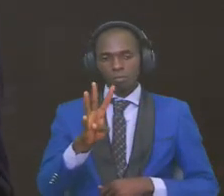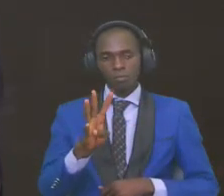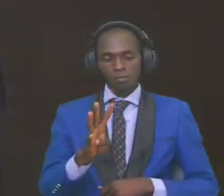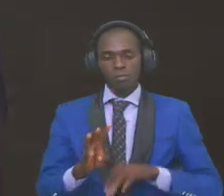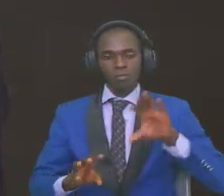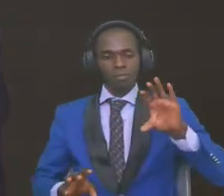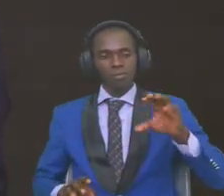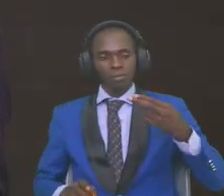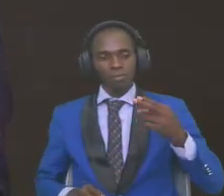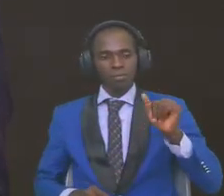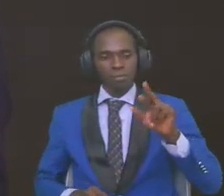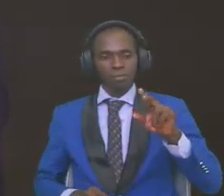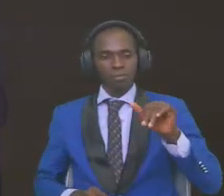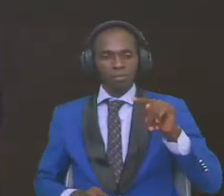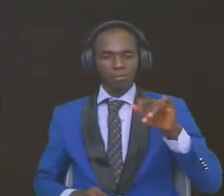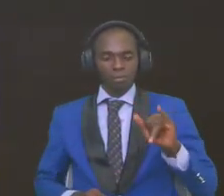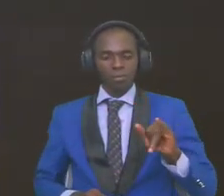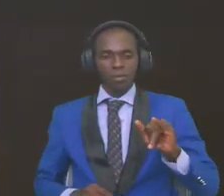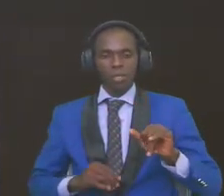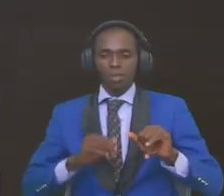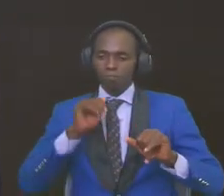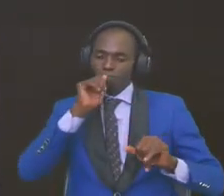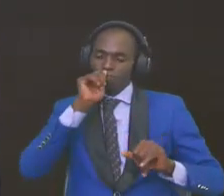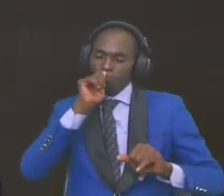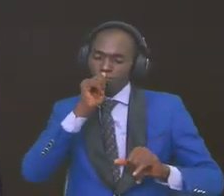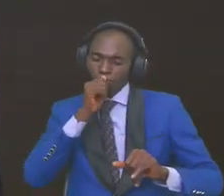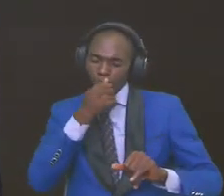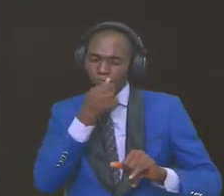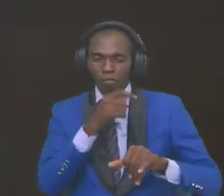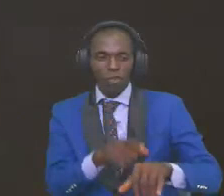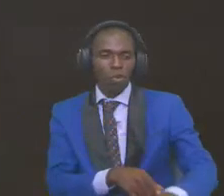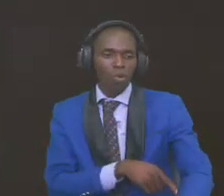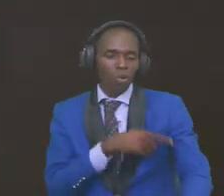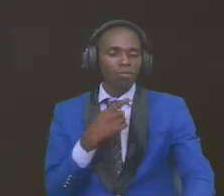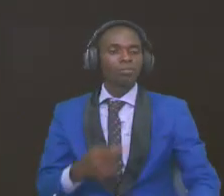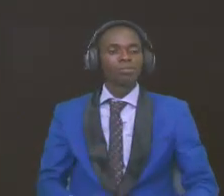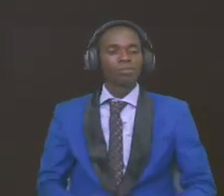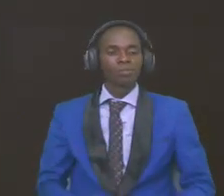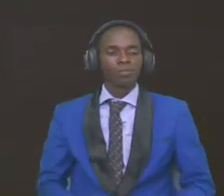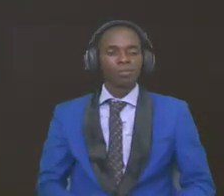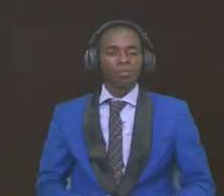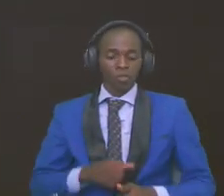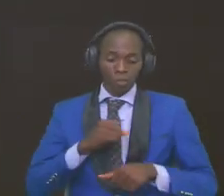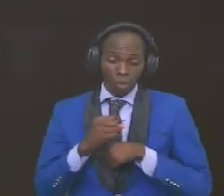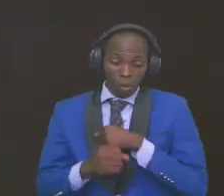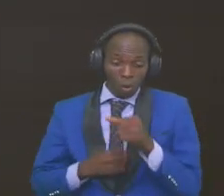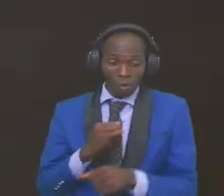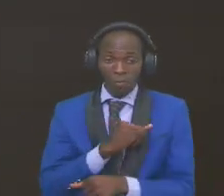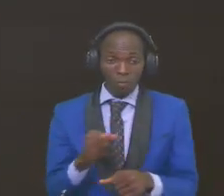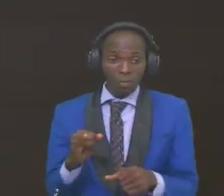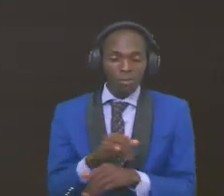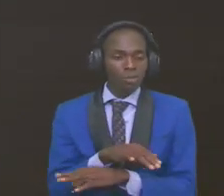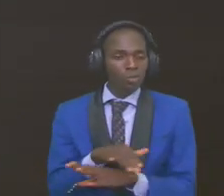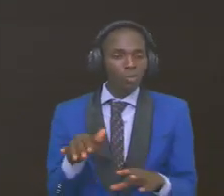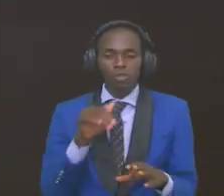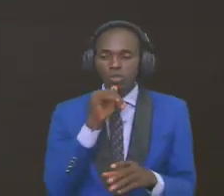charity suffereth long and is kind. Suffering does not change